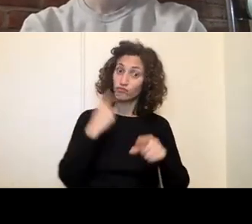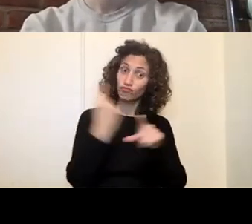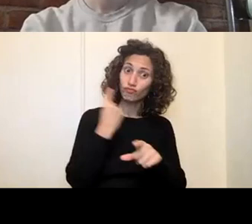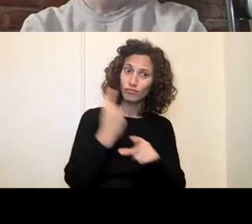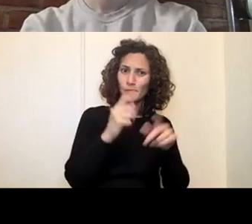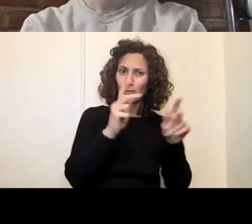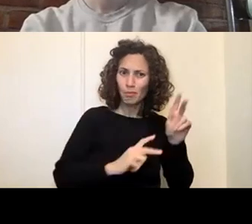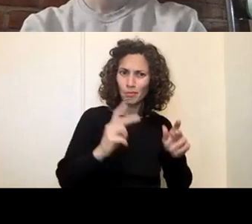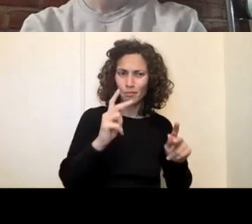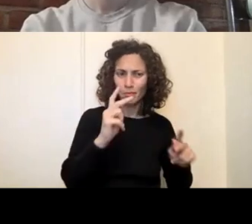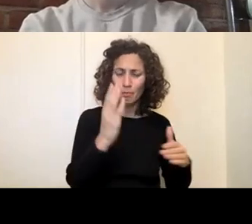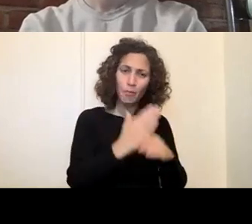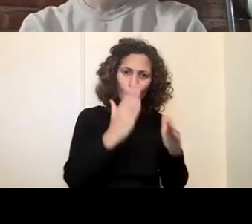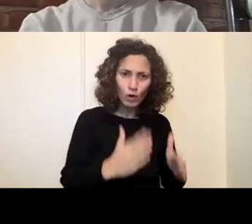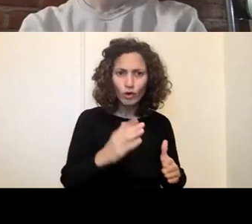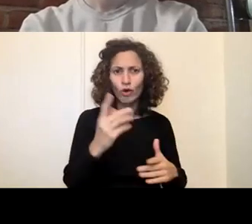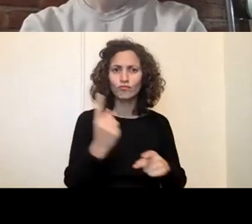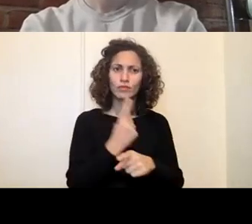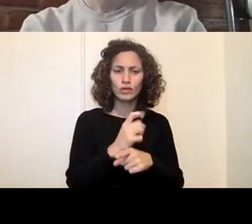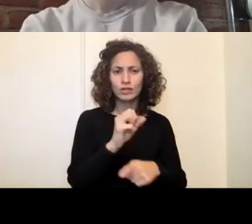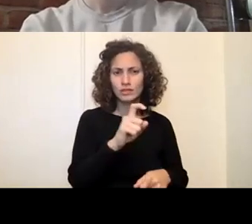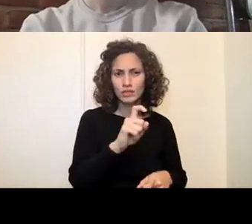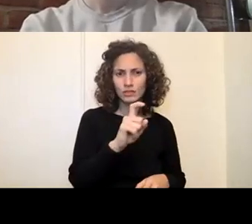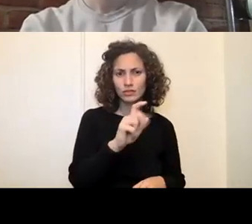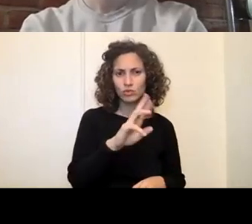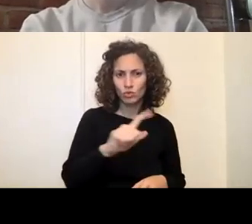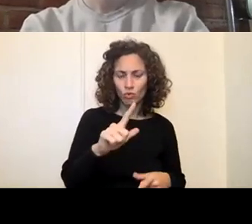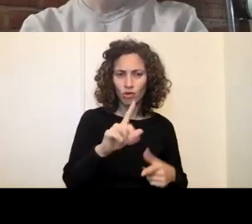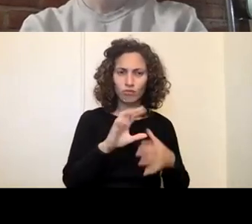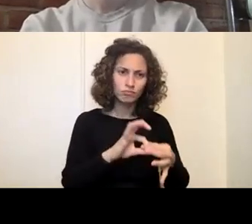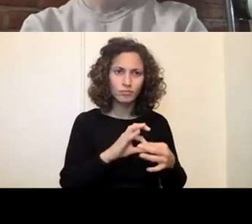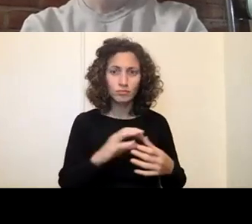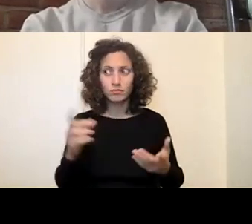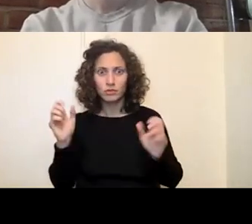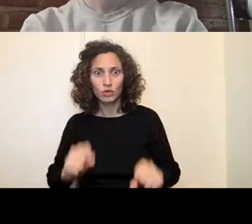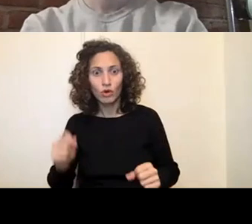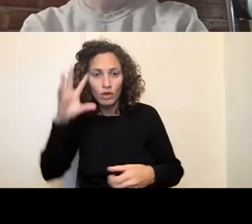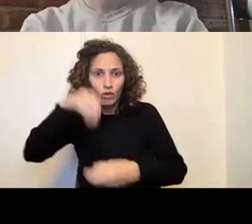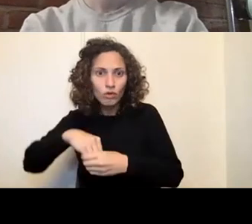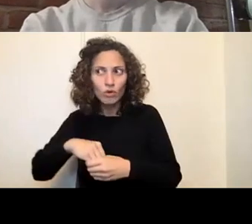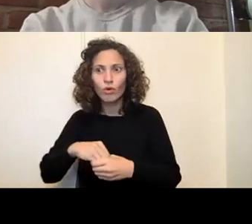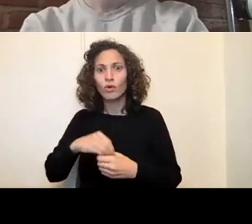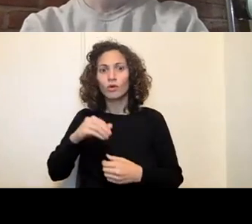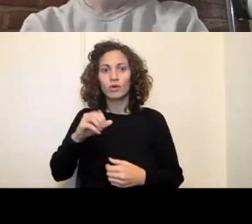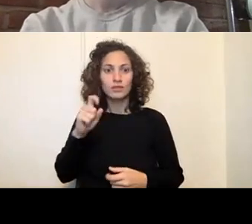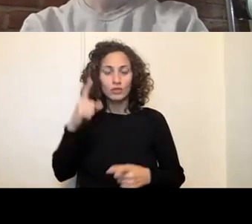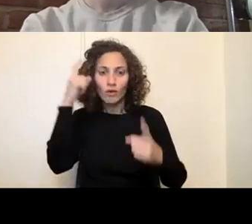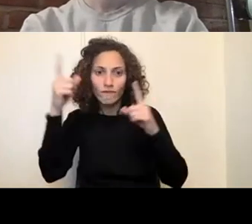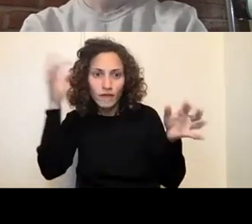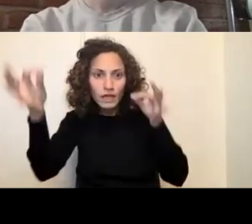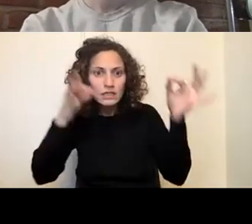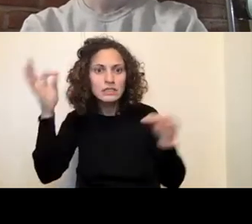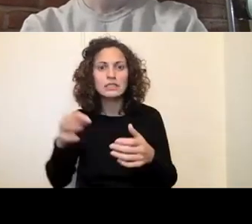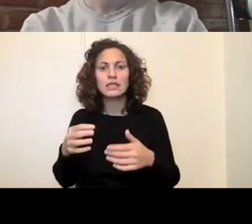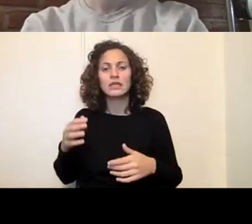sexual acts, including solo activities such as masturbation or fantasy? And then I think my last point